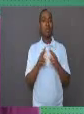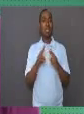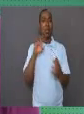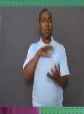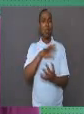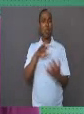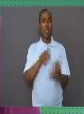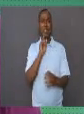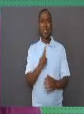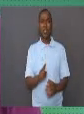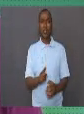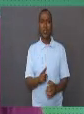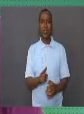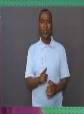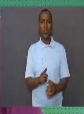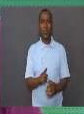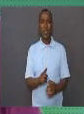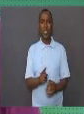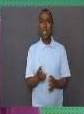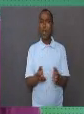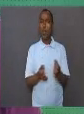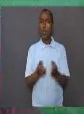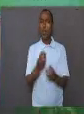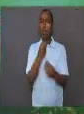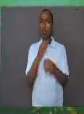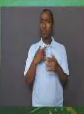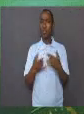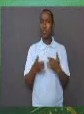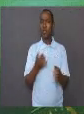to describe food relationships.